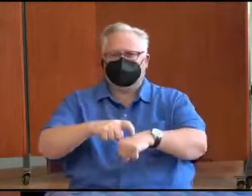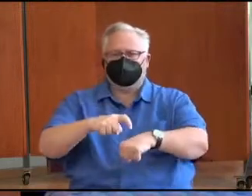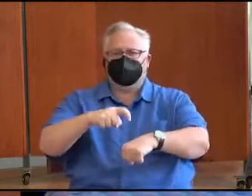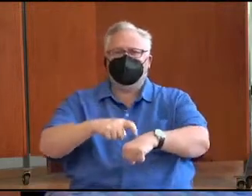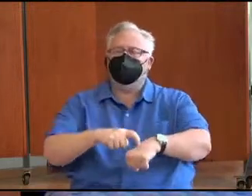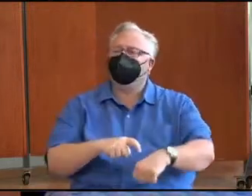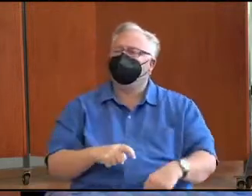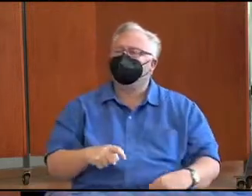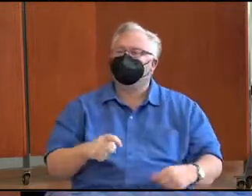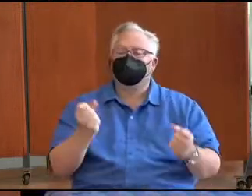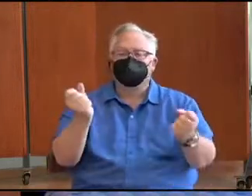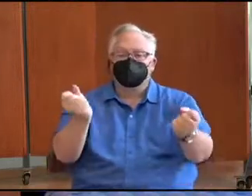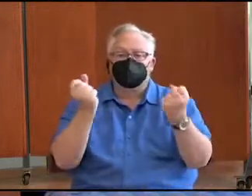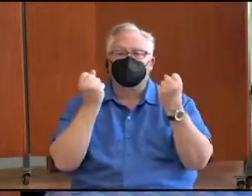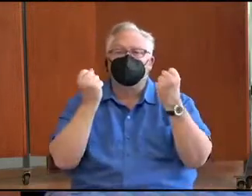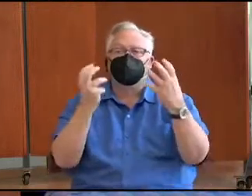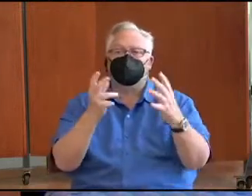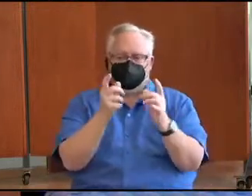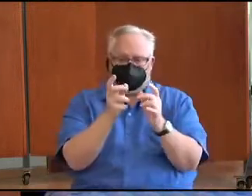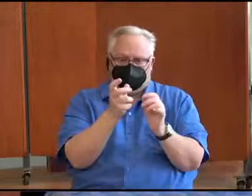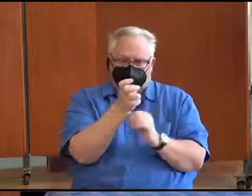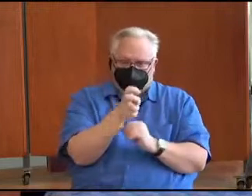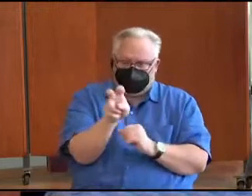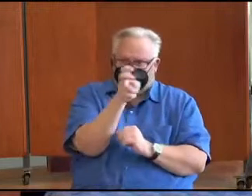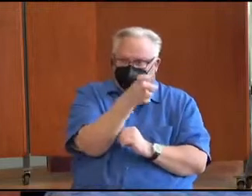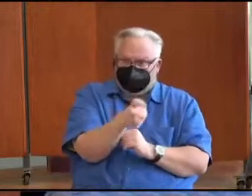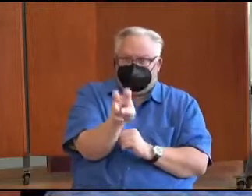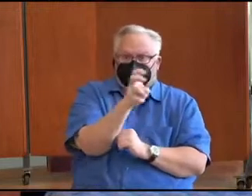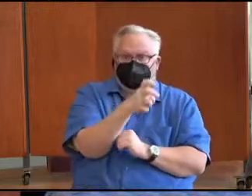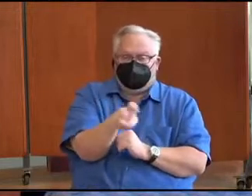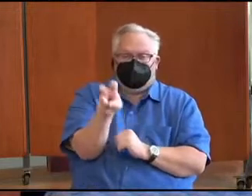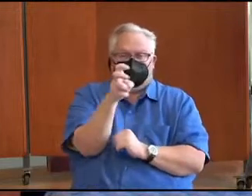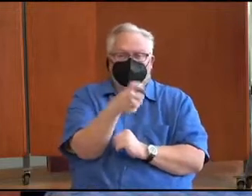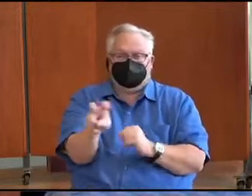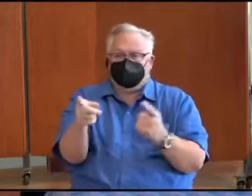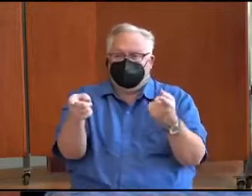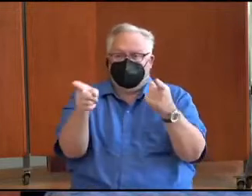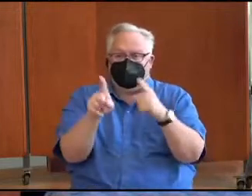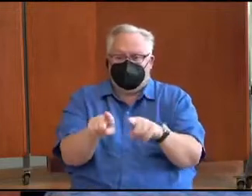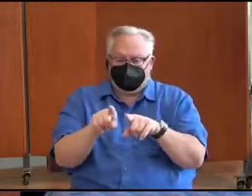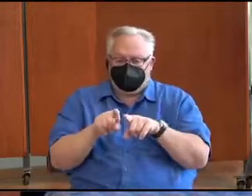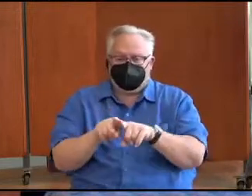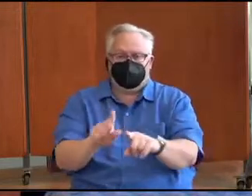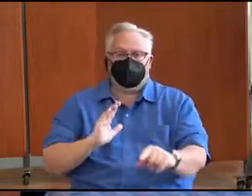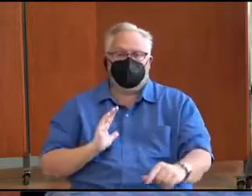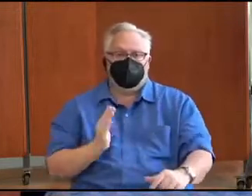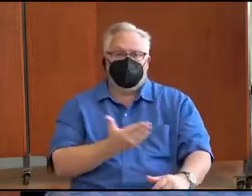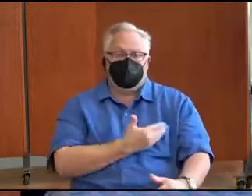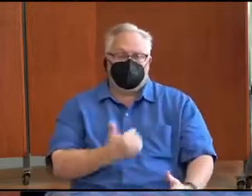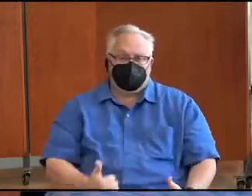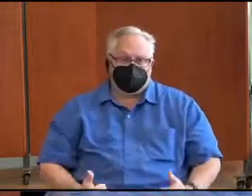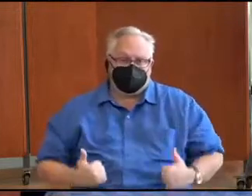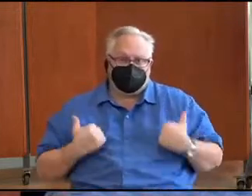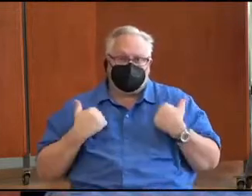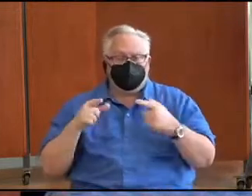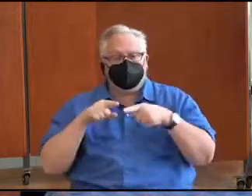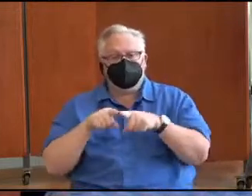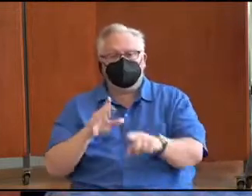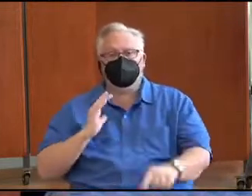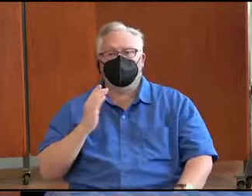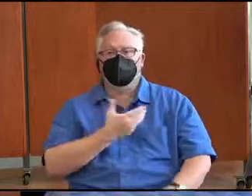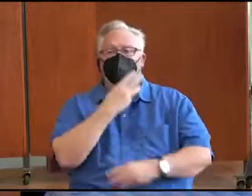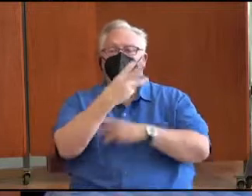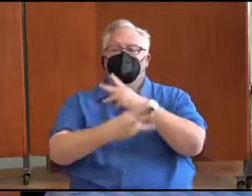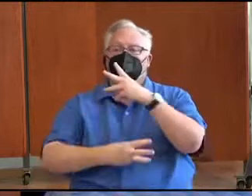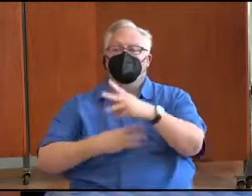so many transitions moving through our lives and our world. The pandemic upended